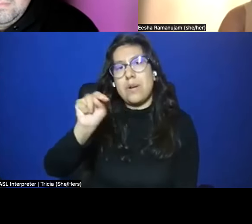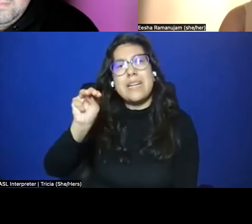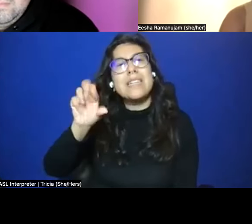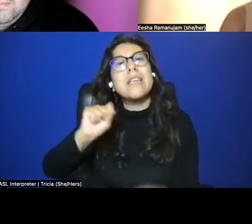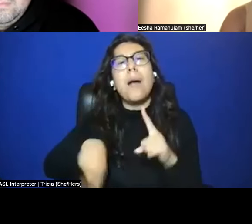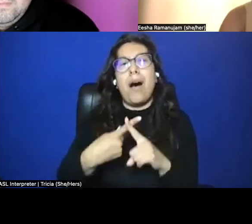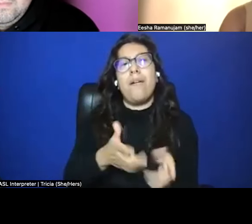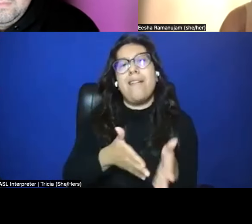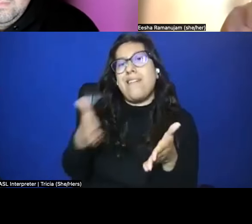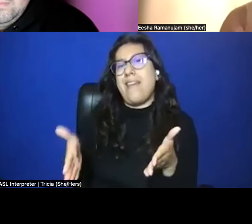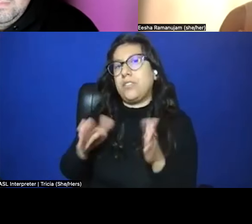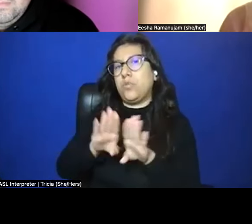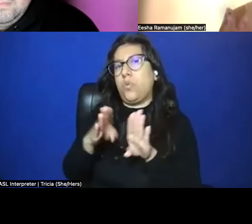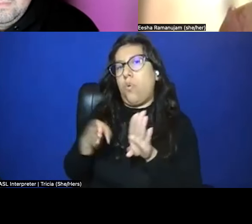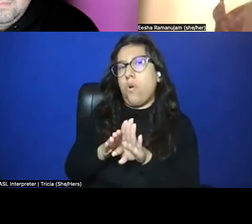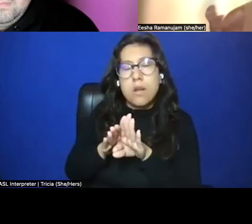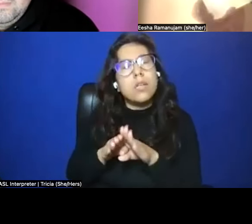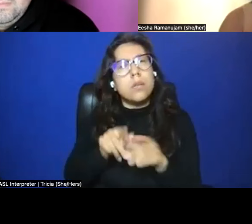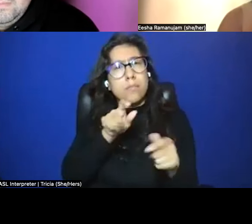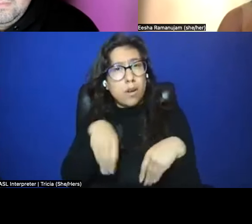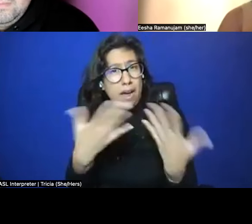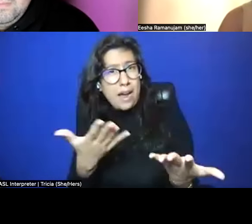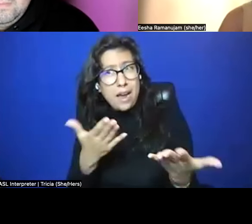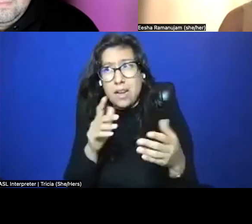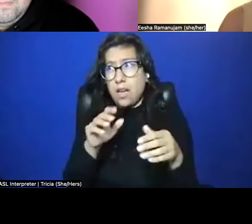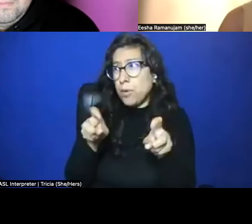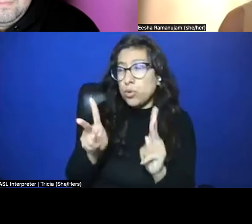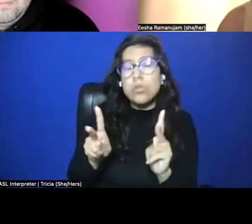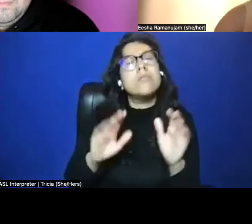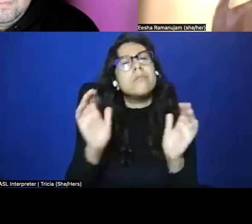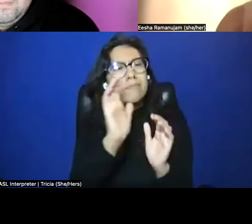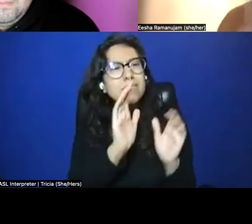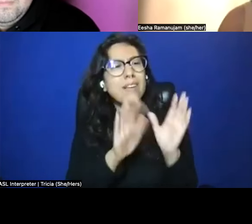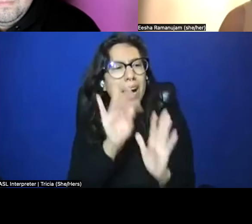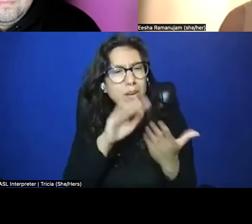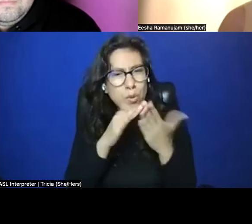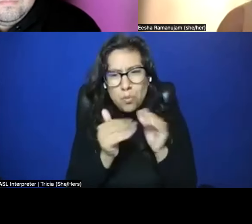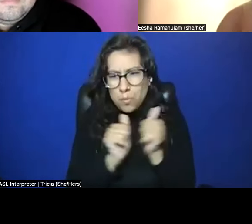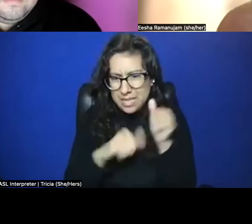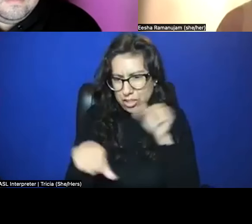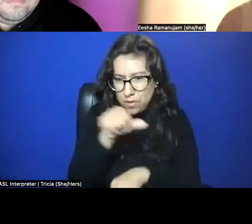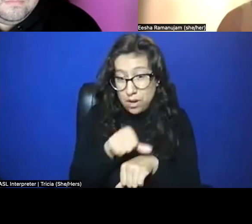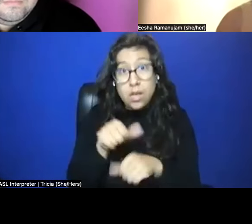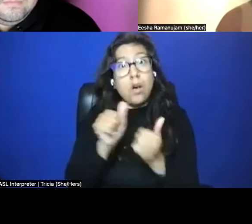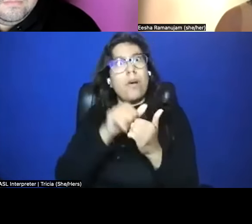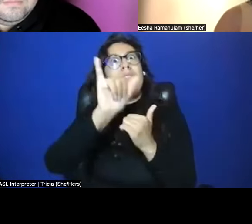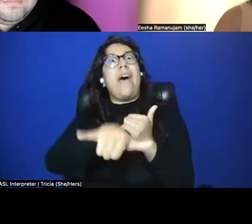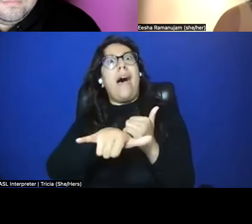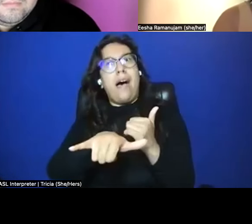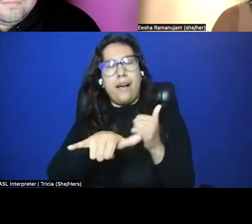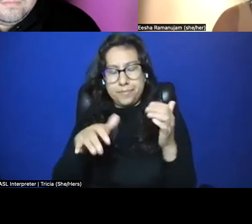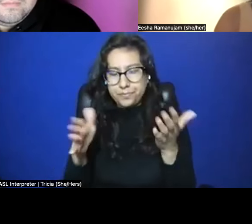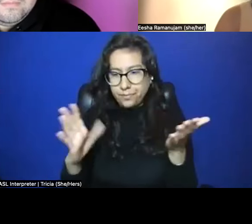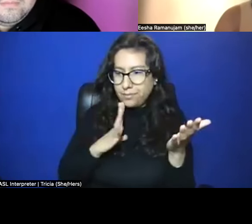that provide specific opportunities for people to find community with each other, and through that assign credibility to